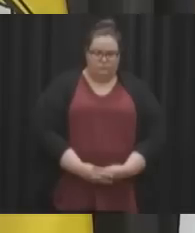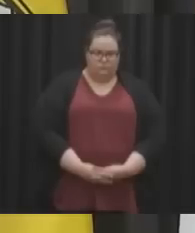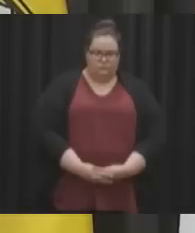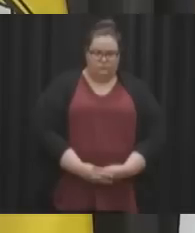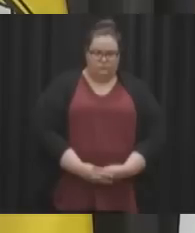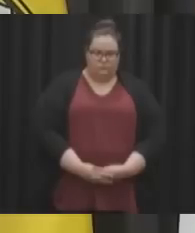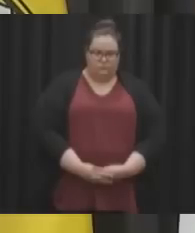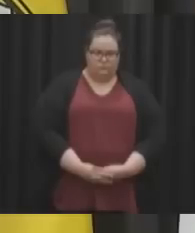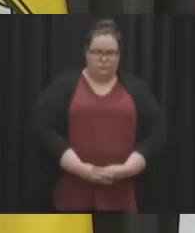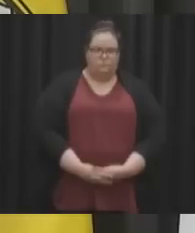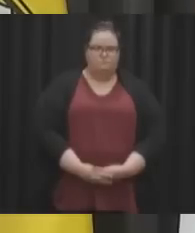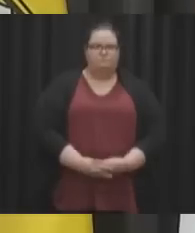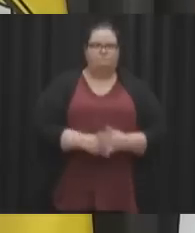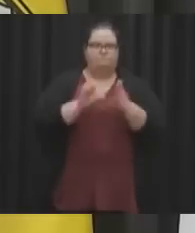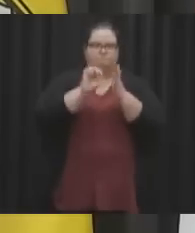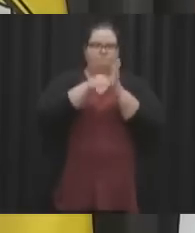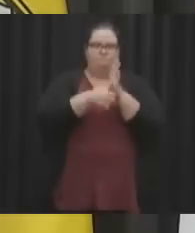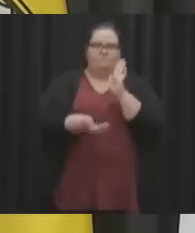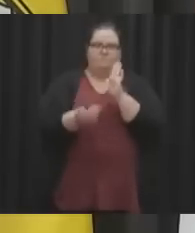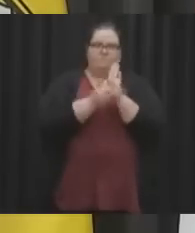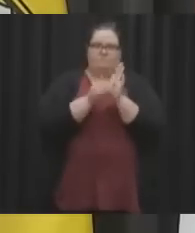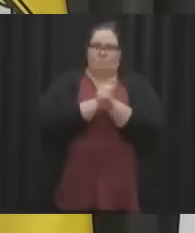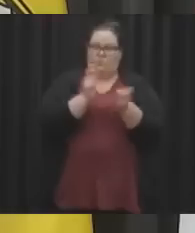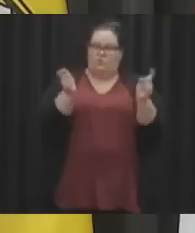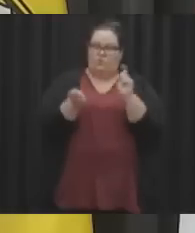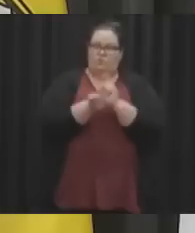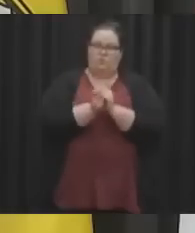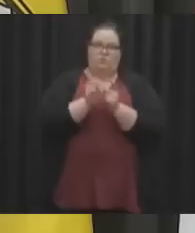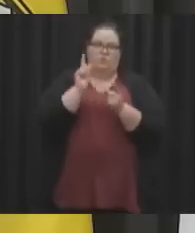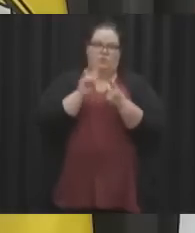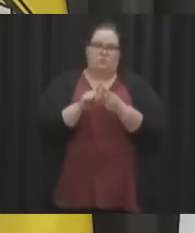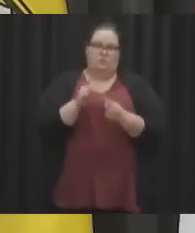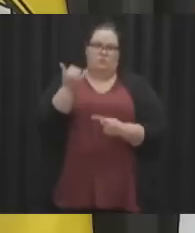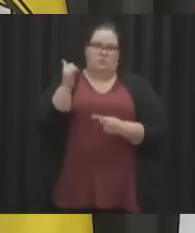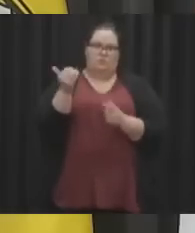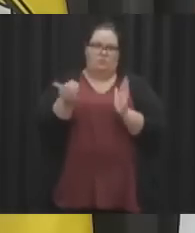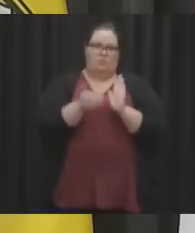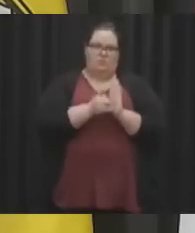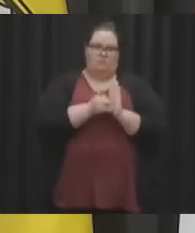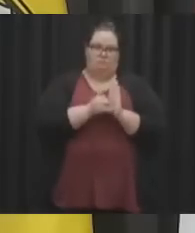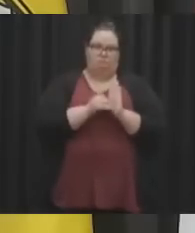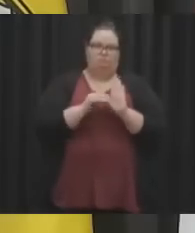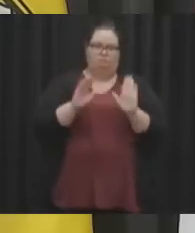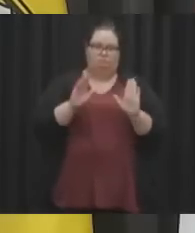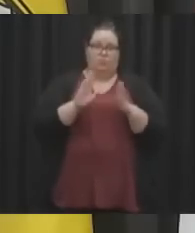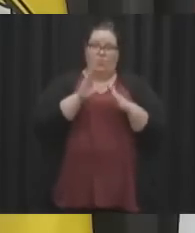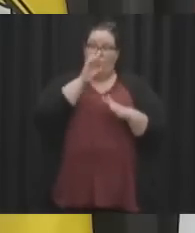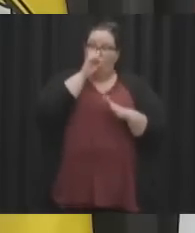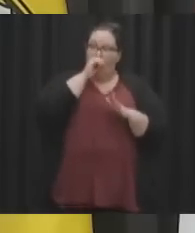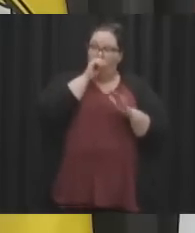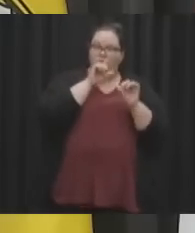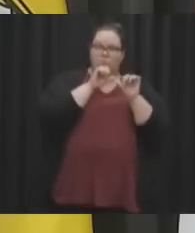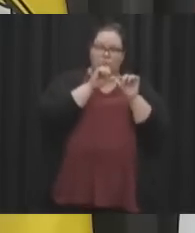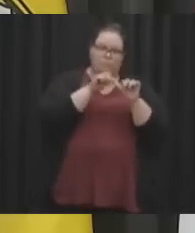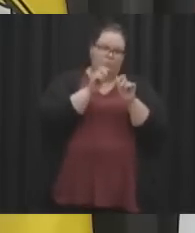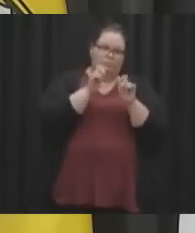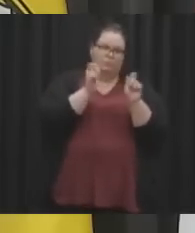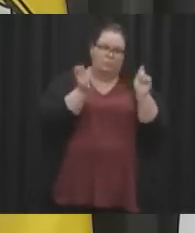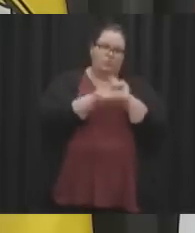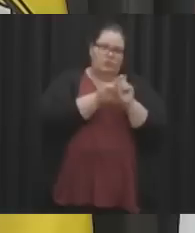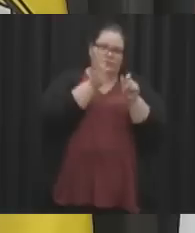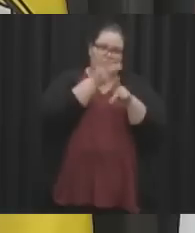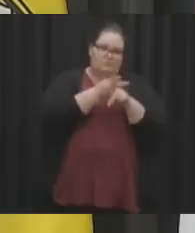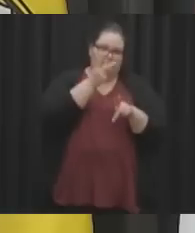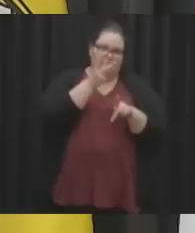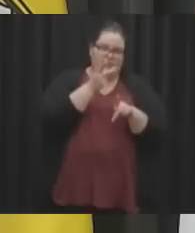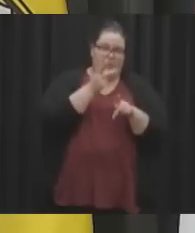emphasize that a lot of the concerns that we hear about use of masks and these protocols, people get scared, they get spooked, and they ask, is